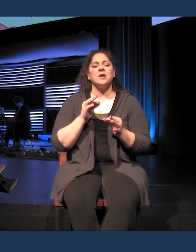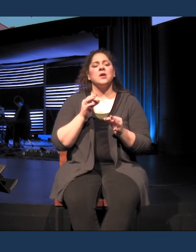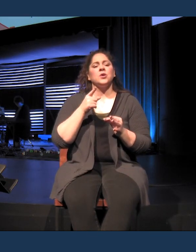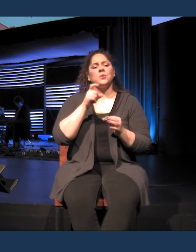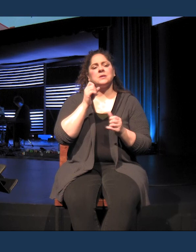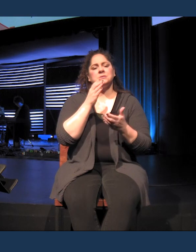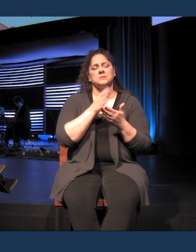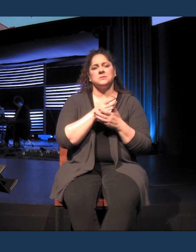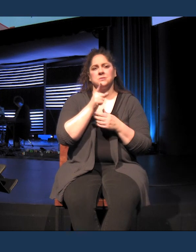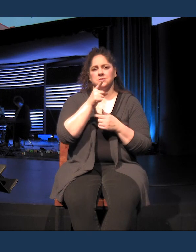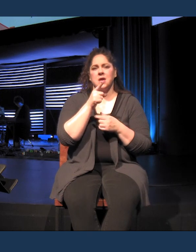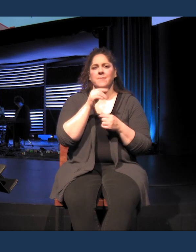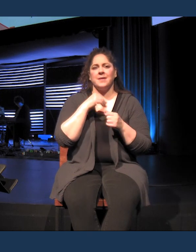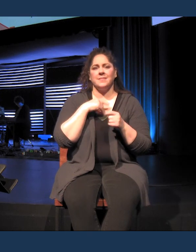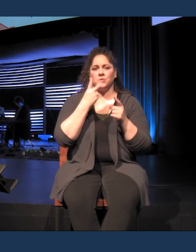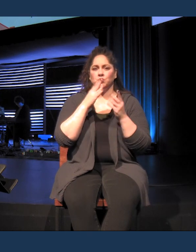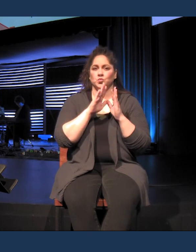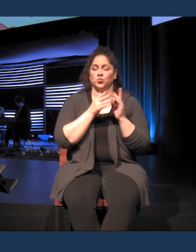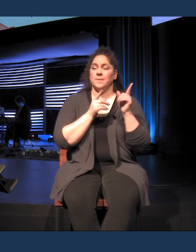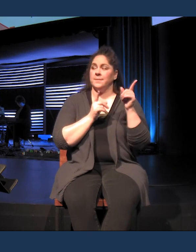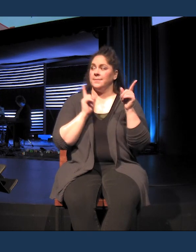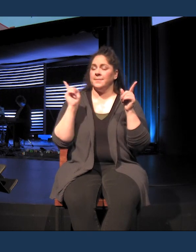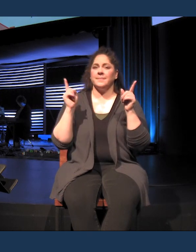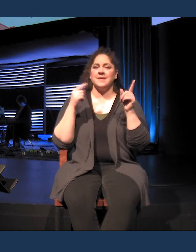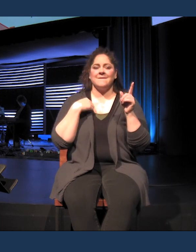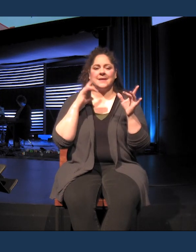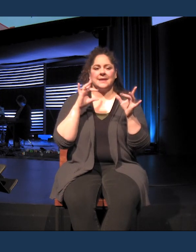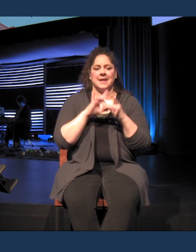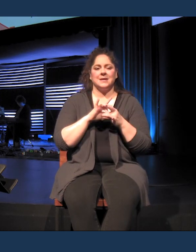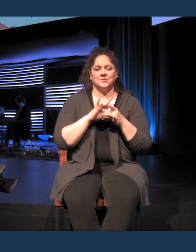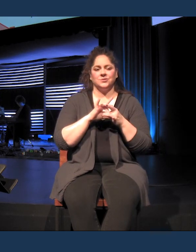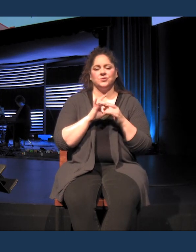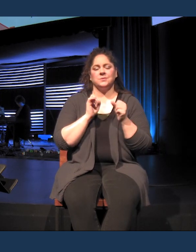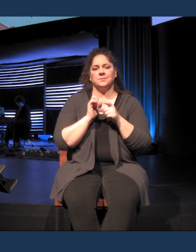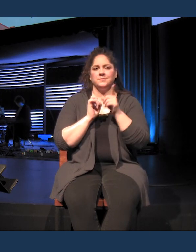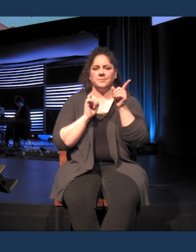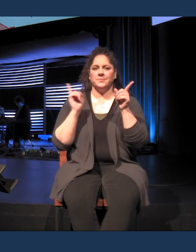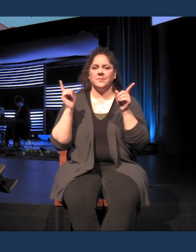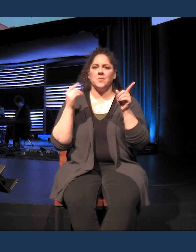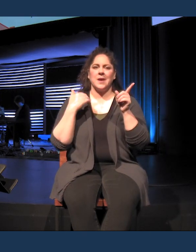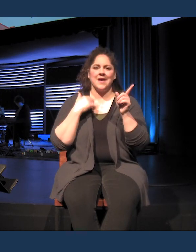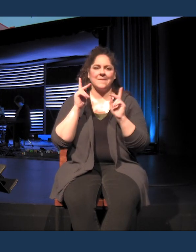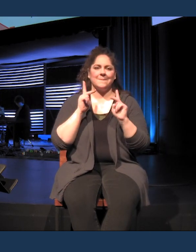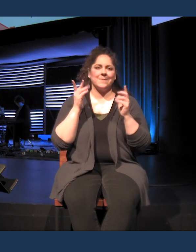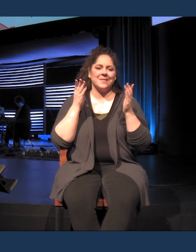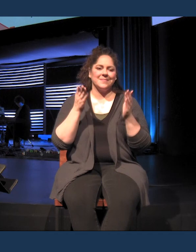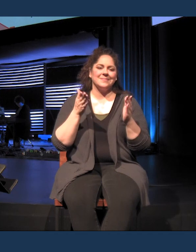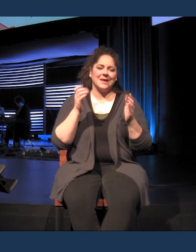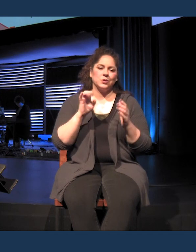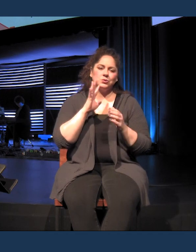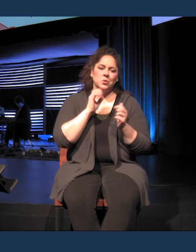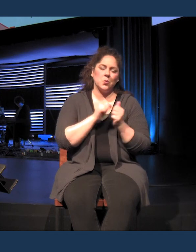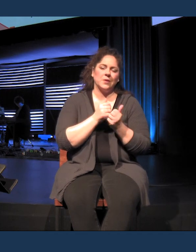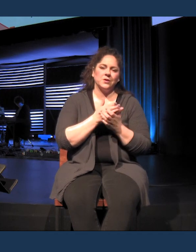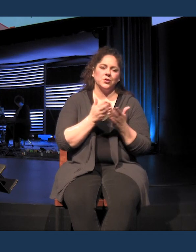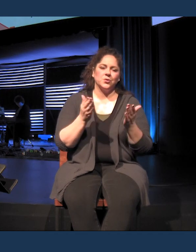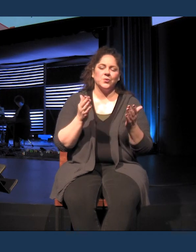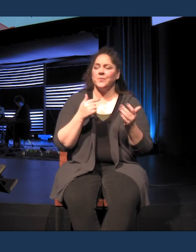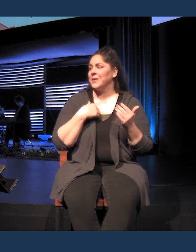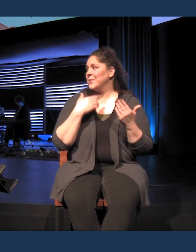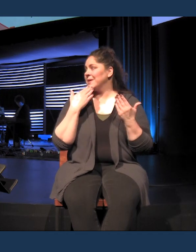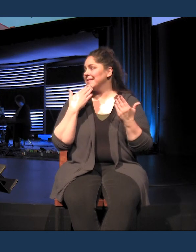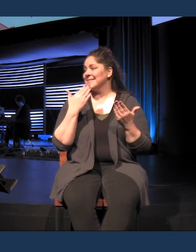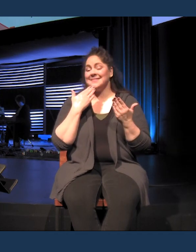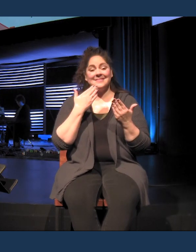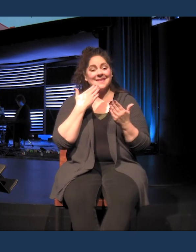stop by Connections, the two rooms on either side of the auditorium. Stop by there. We have a great team of people there that would love to talk with you. All right. Can we thank God